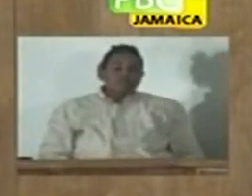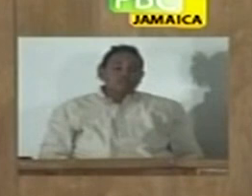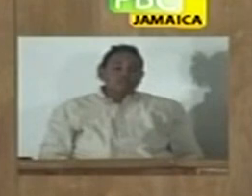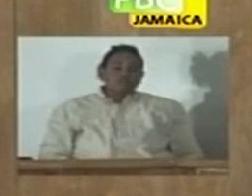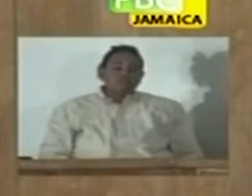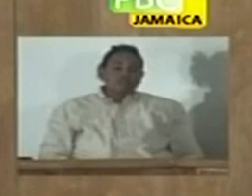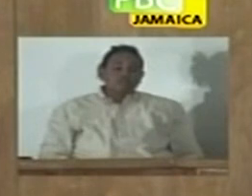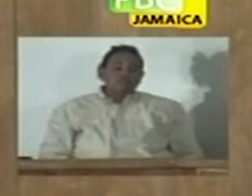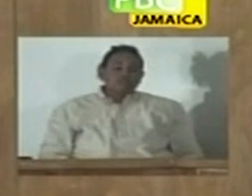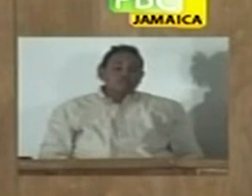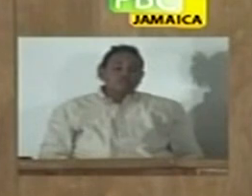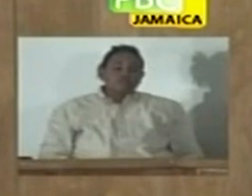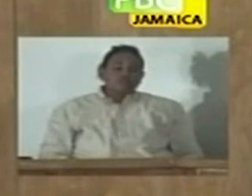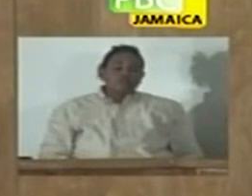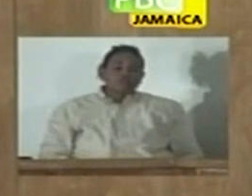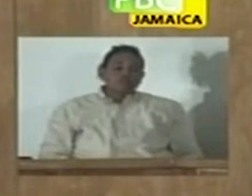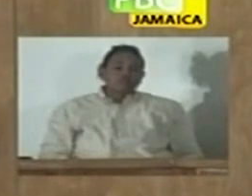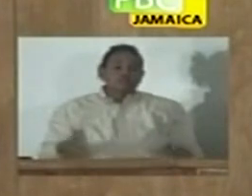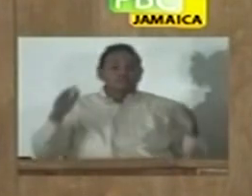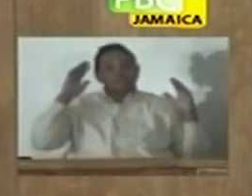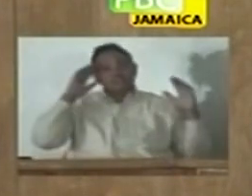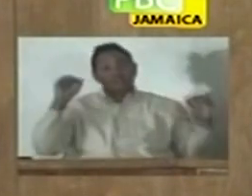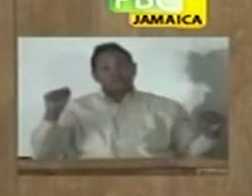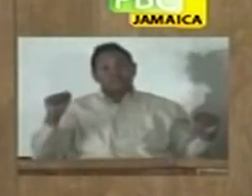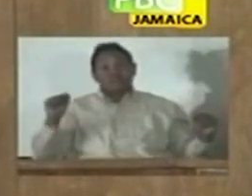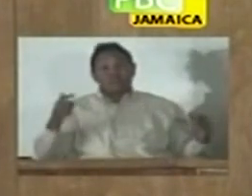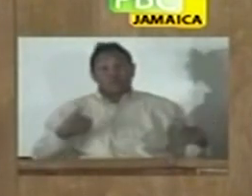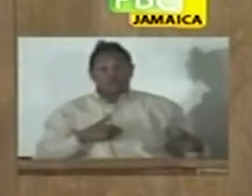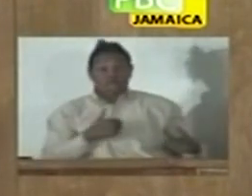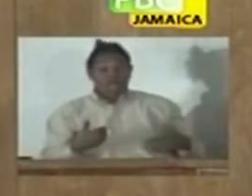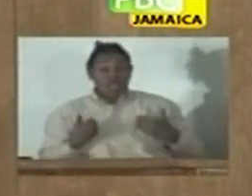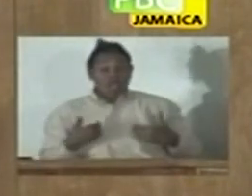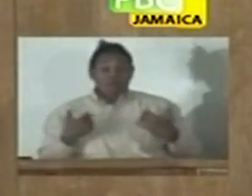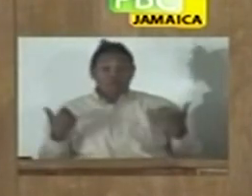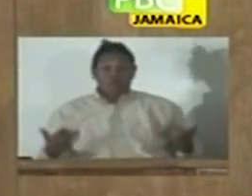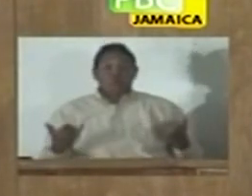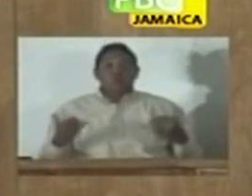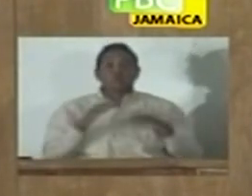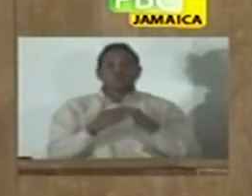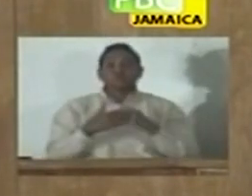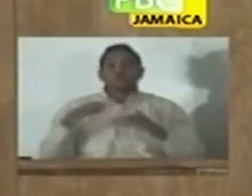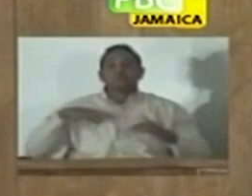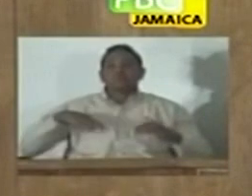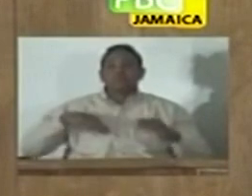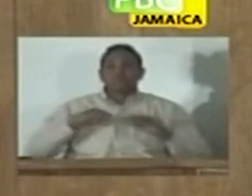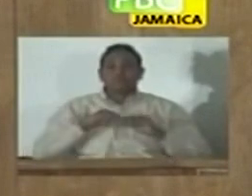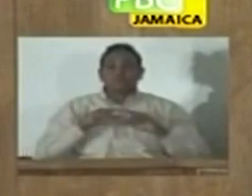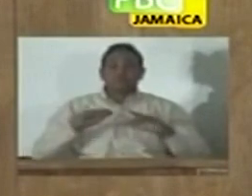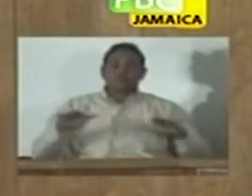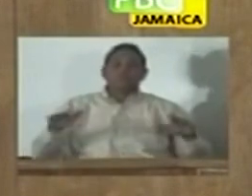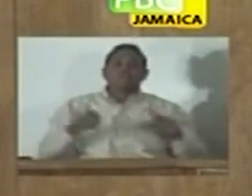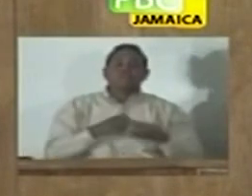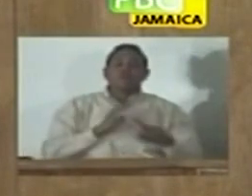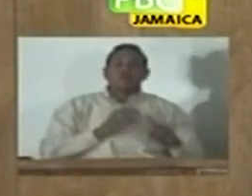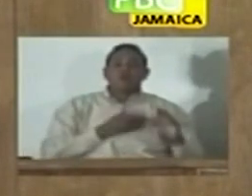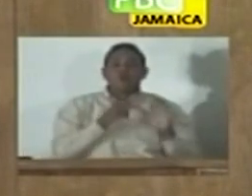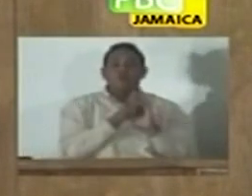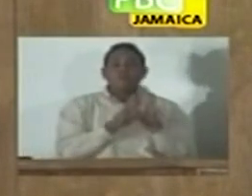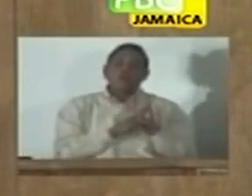we are happy that a windfall is coming to Jamaica, arising from our